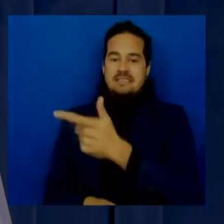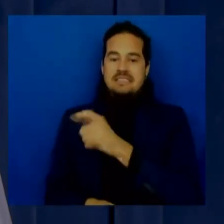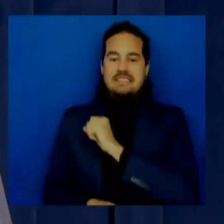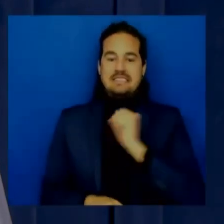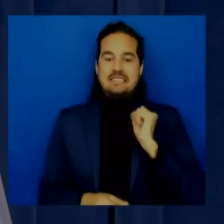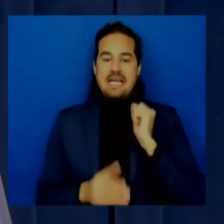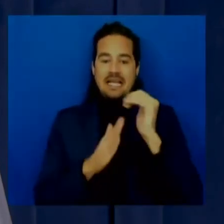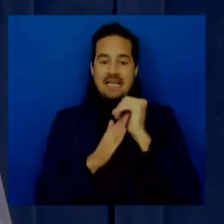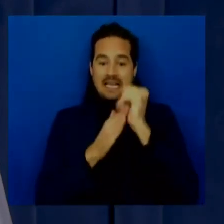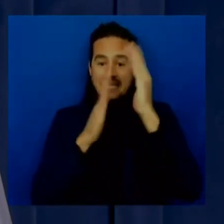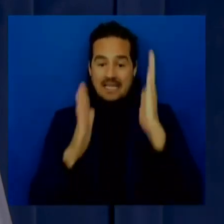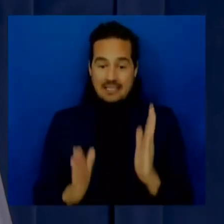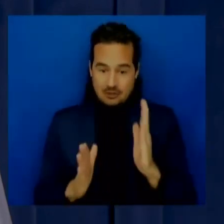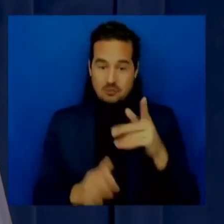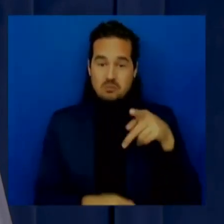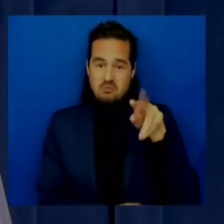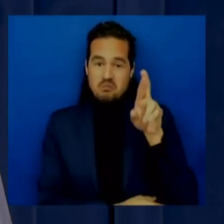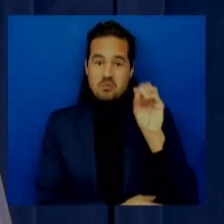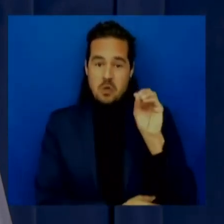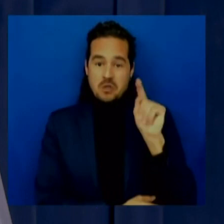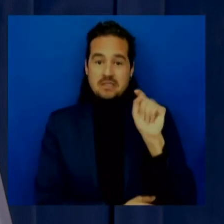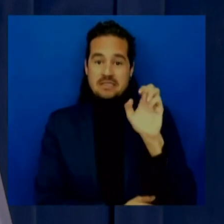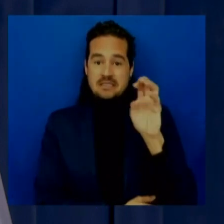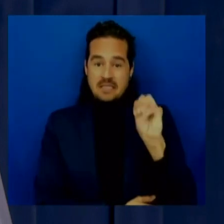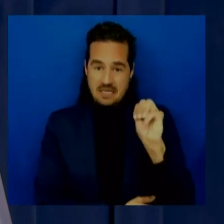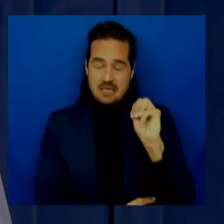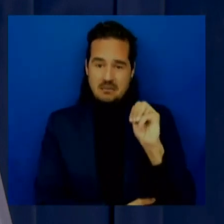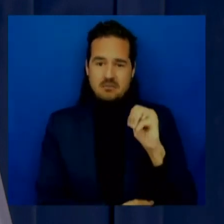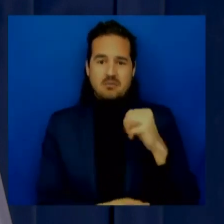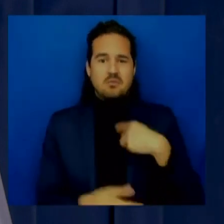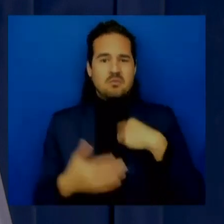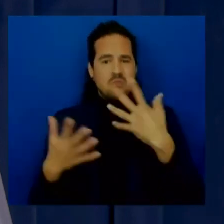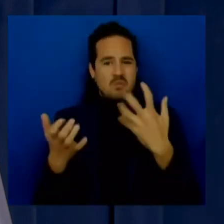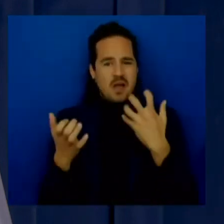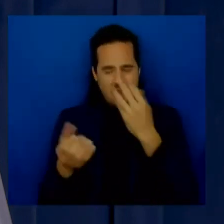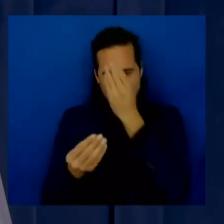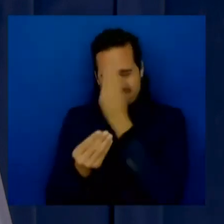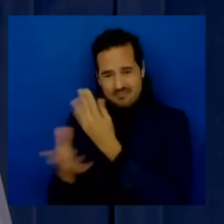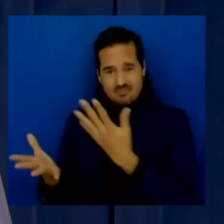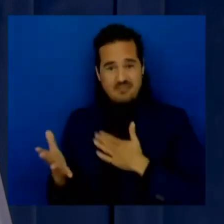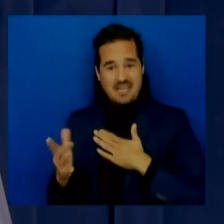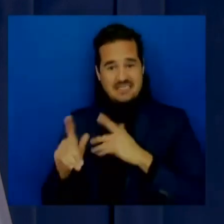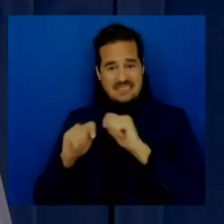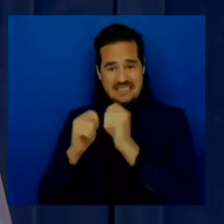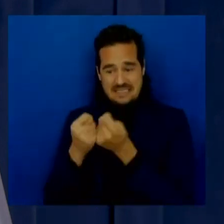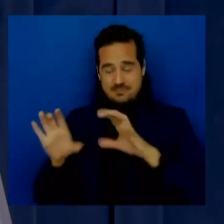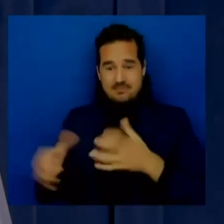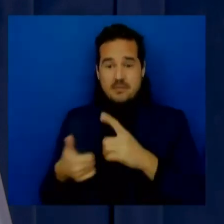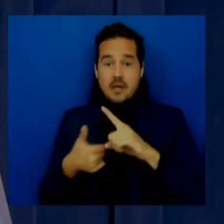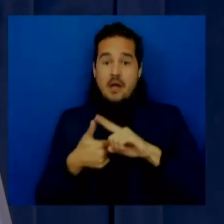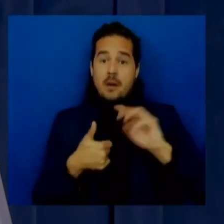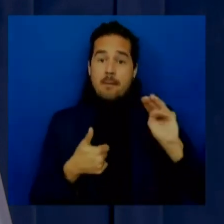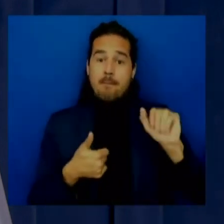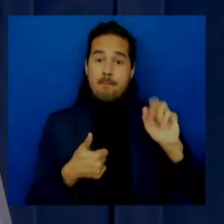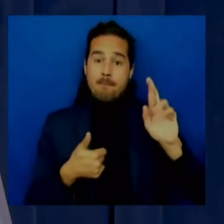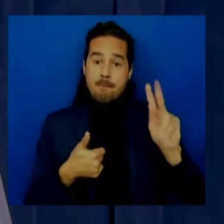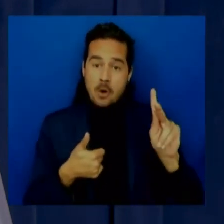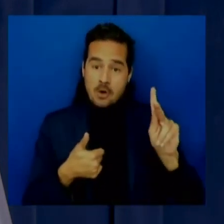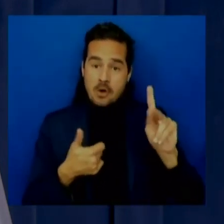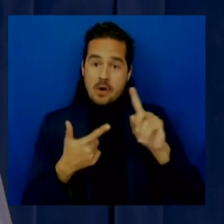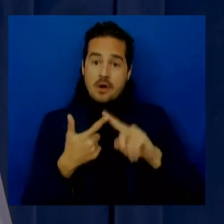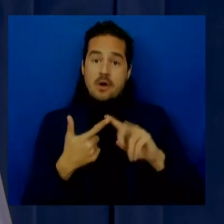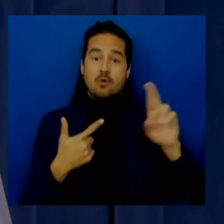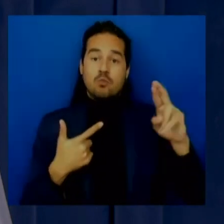and Rhonda. I want to acknowledge Angie and Anna. I want to acknowledge Jason Elliott,